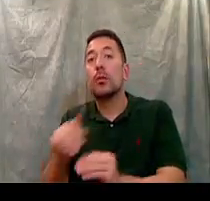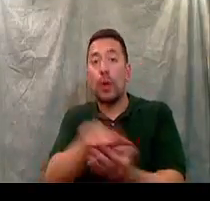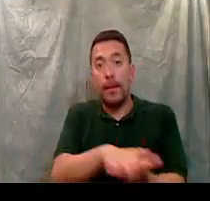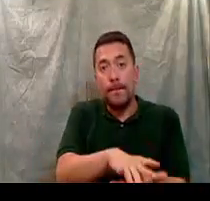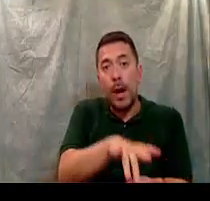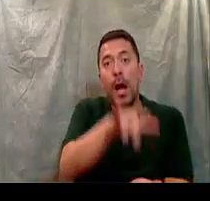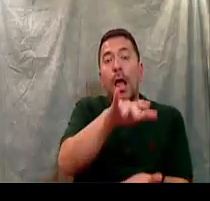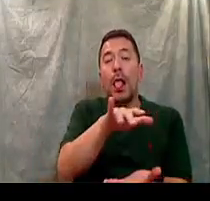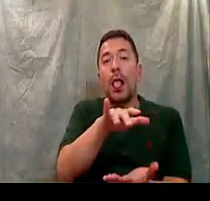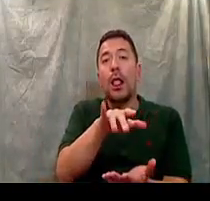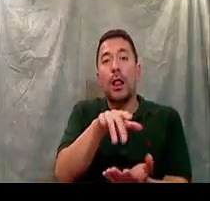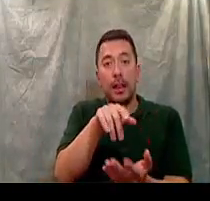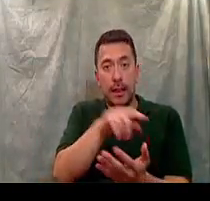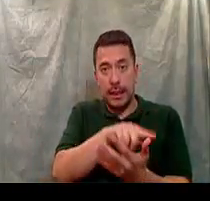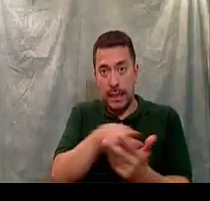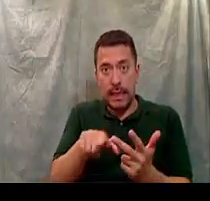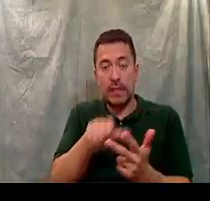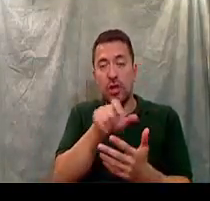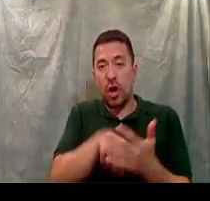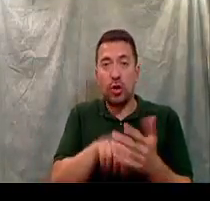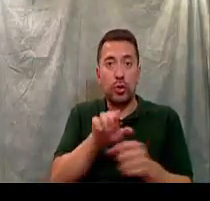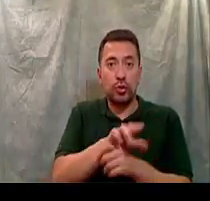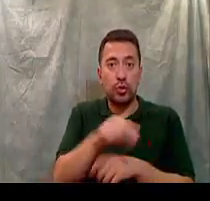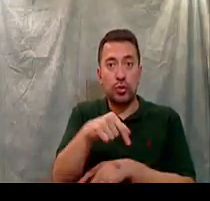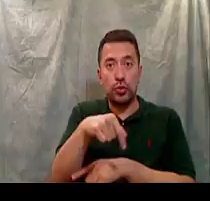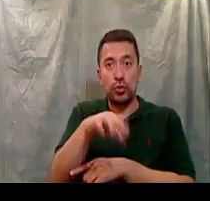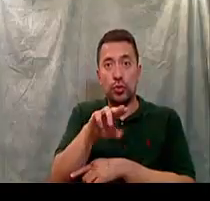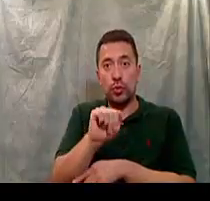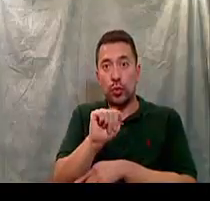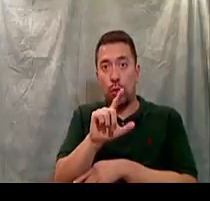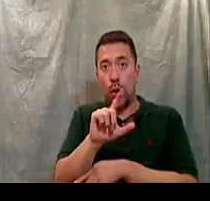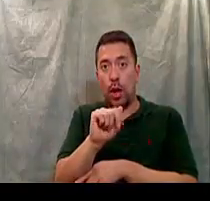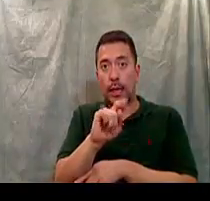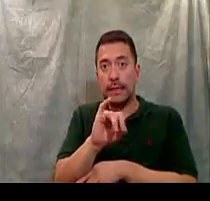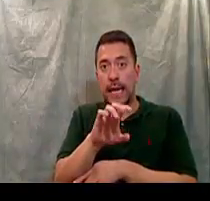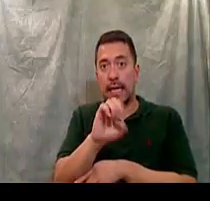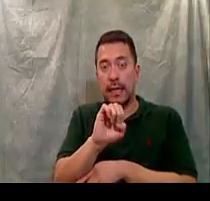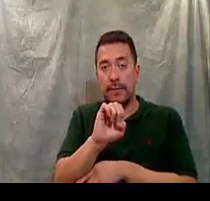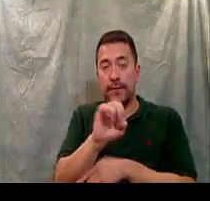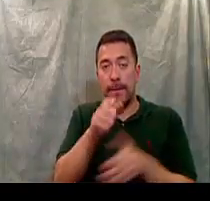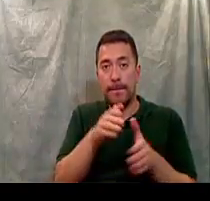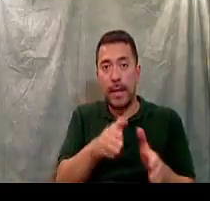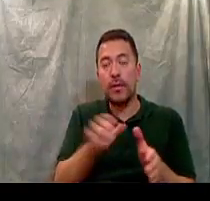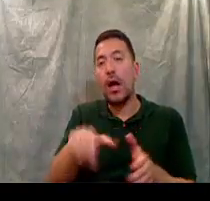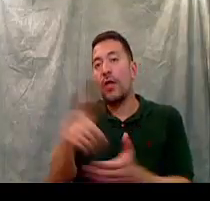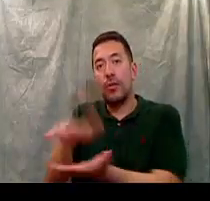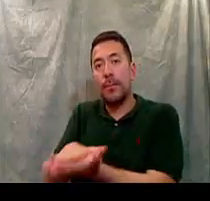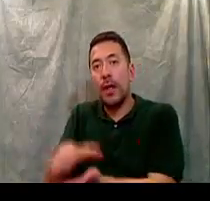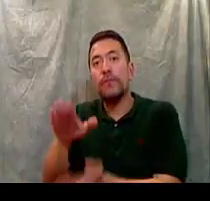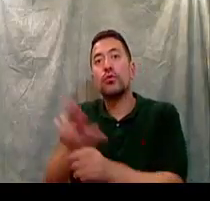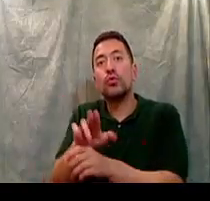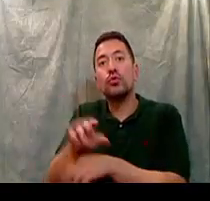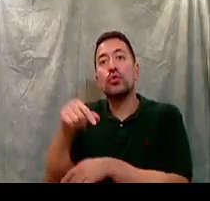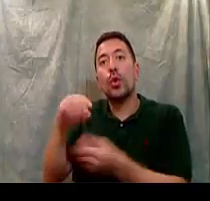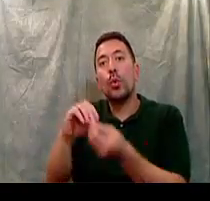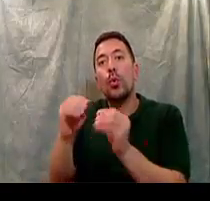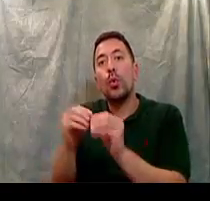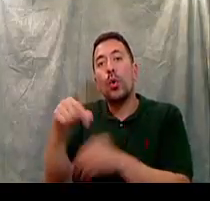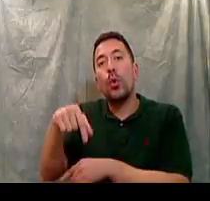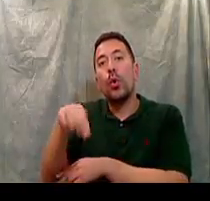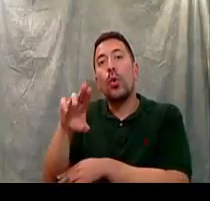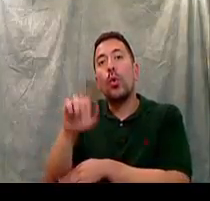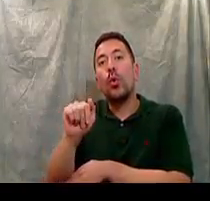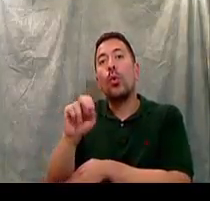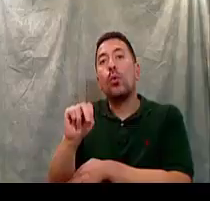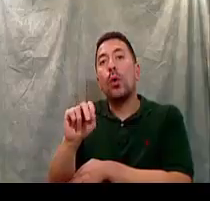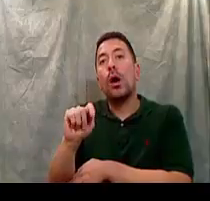articles that use a qualitative method, and then put 3 or 4 articles in another pile that use a quantitative method, and use